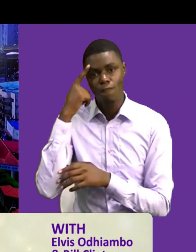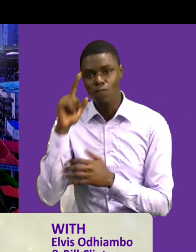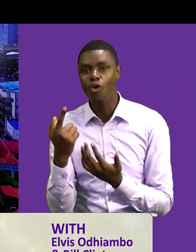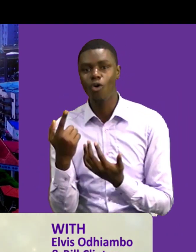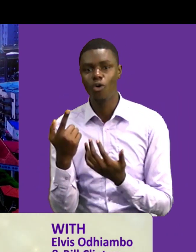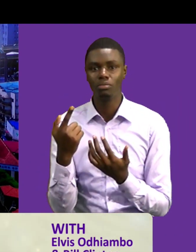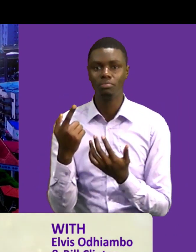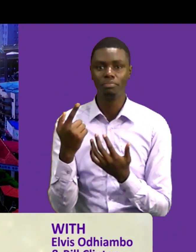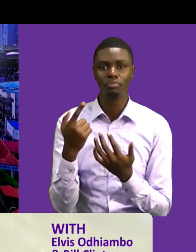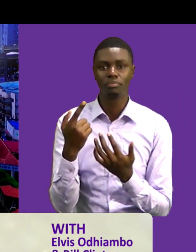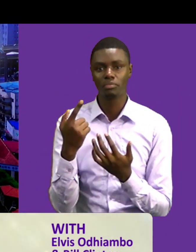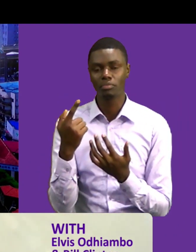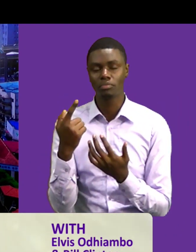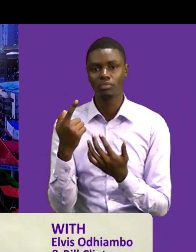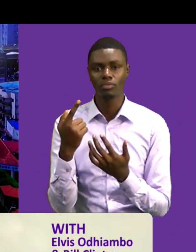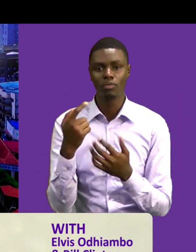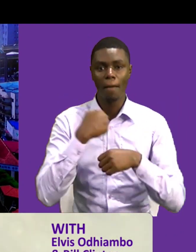just